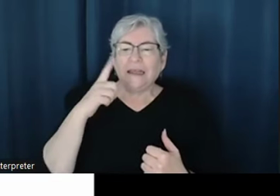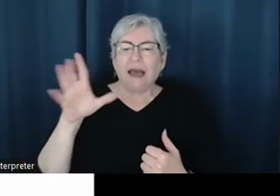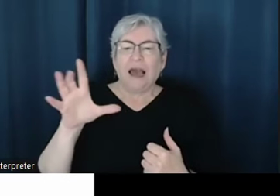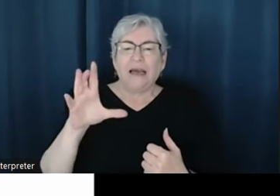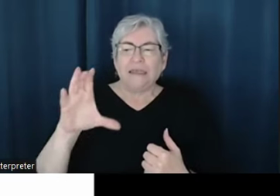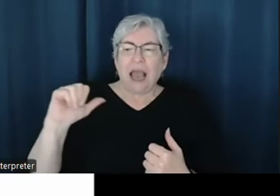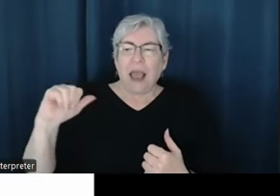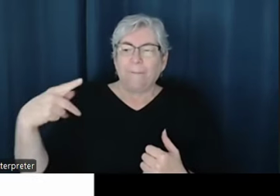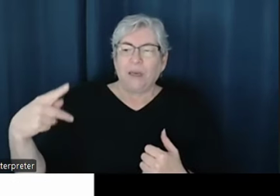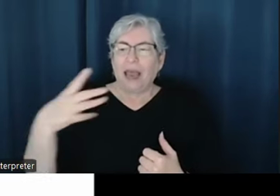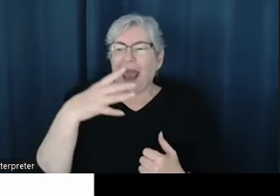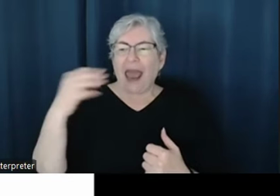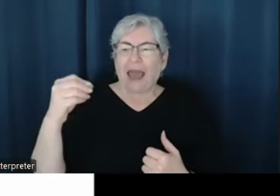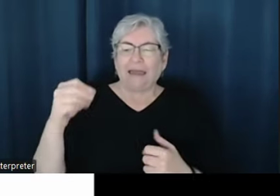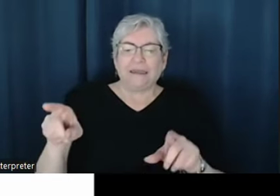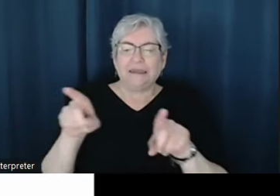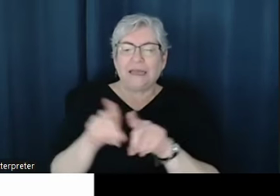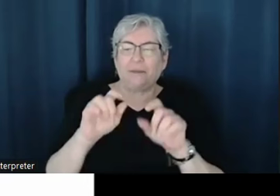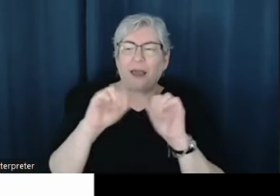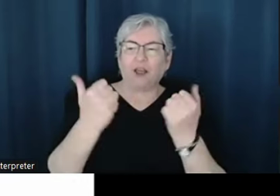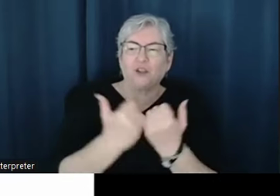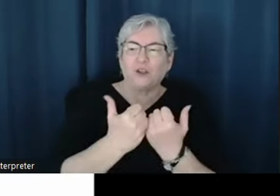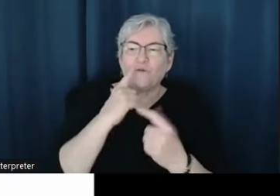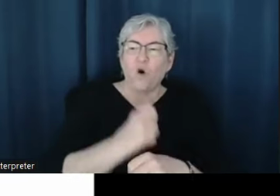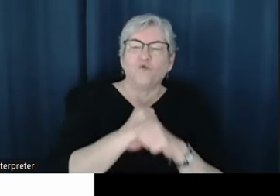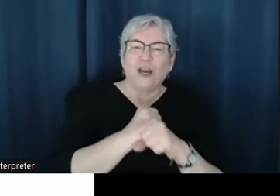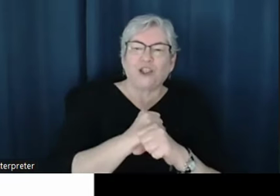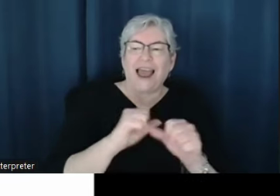program is the same agency as the protection advocacy program.